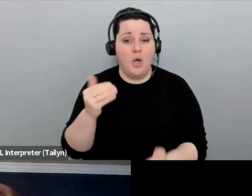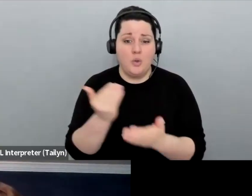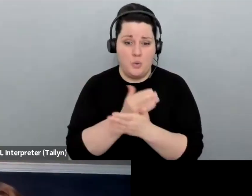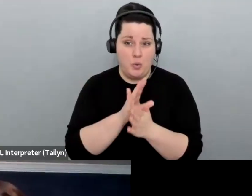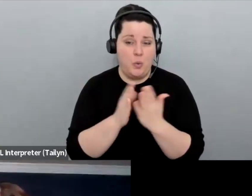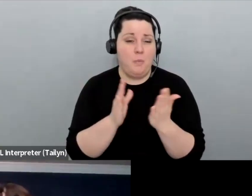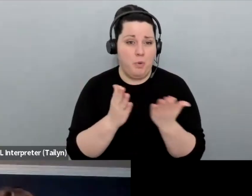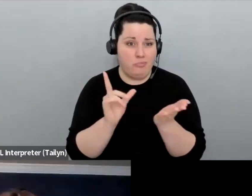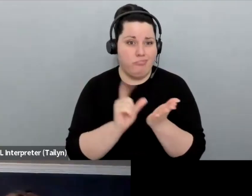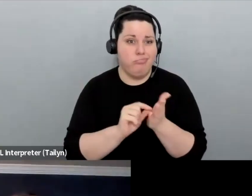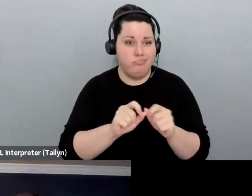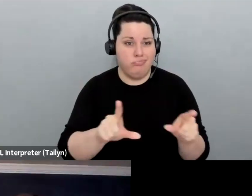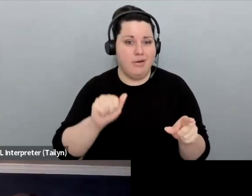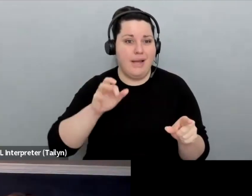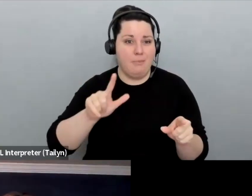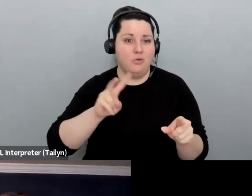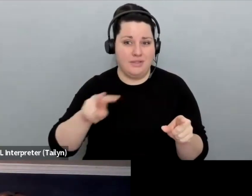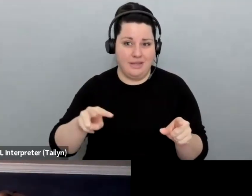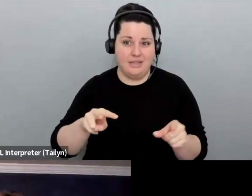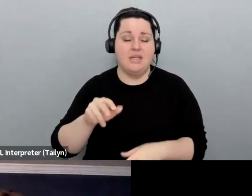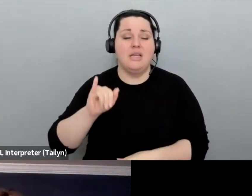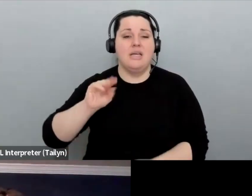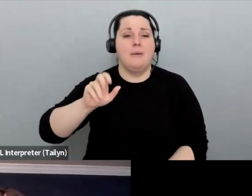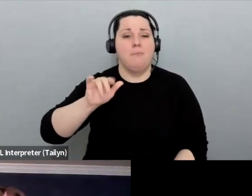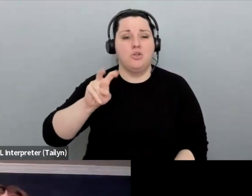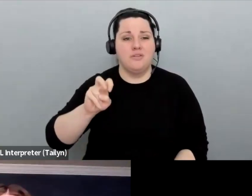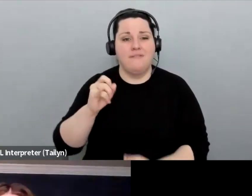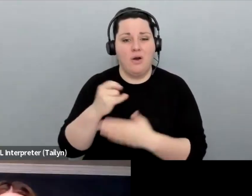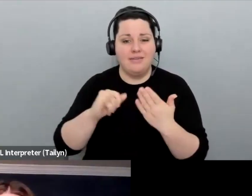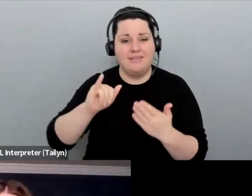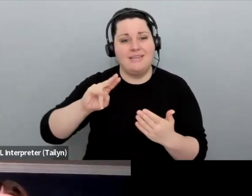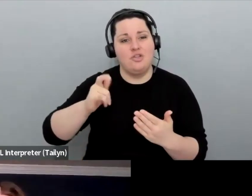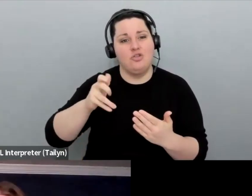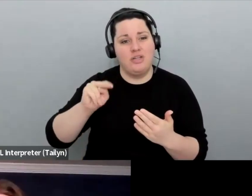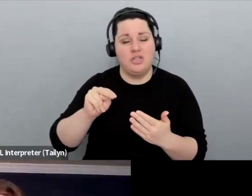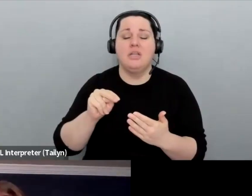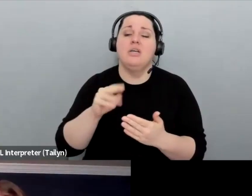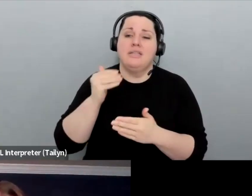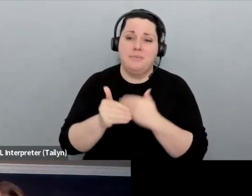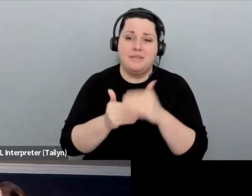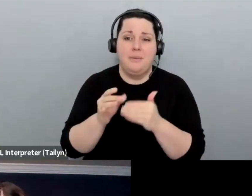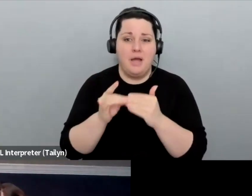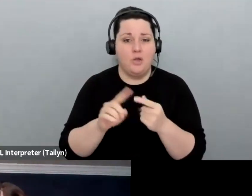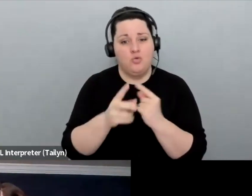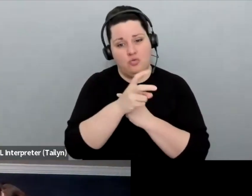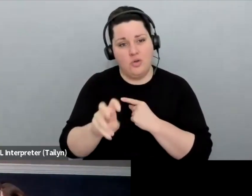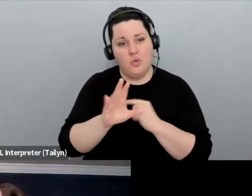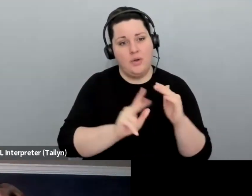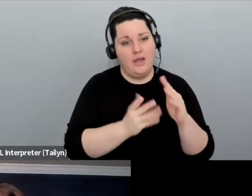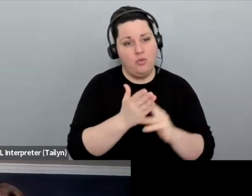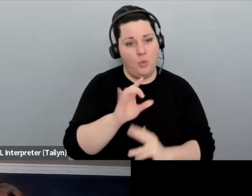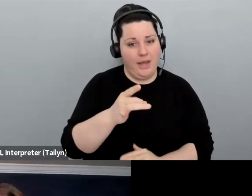on April 22nd, Immersive Arts Integration and a Step-by-Step Guide to Transitioning Your